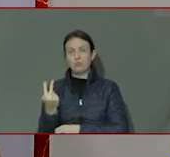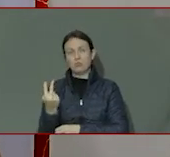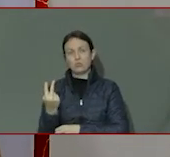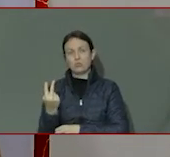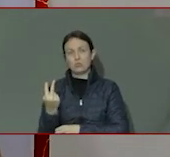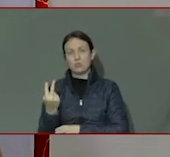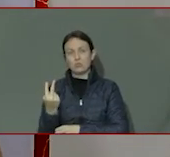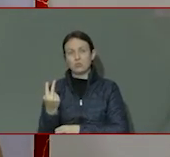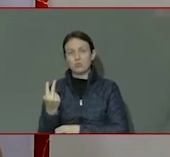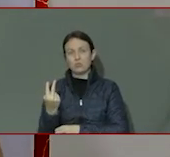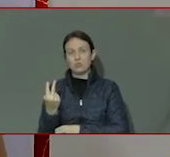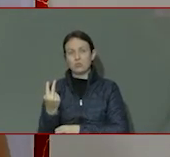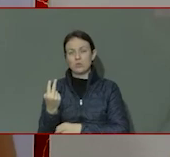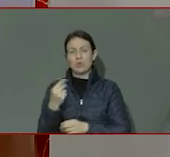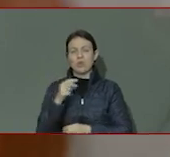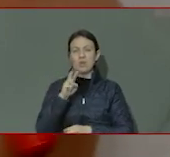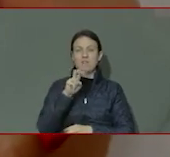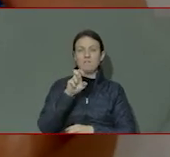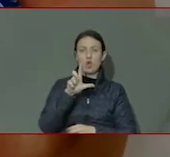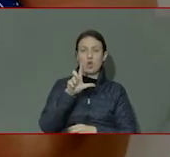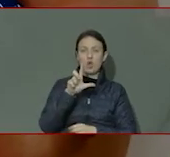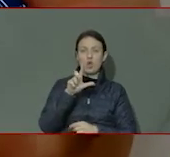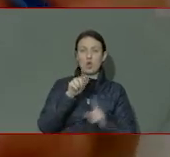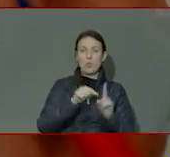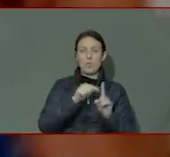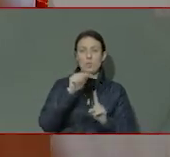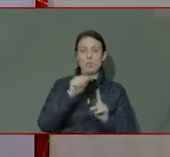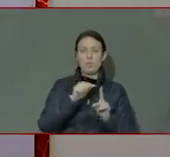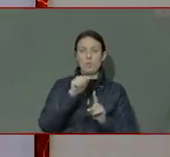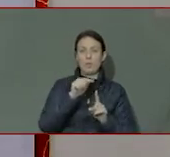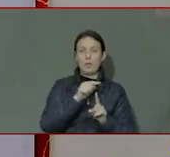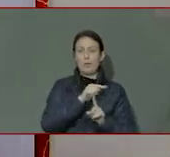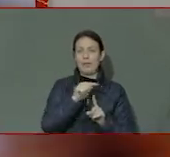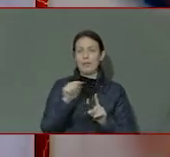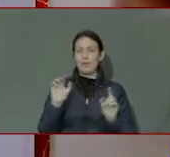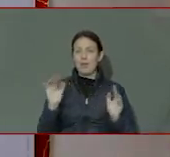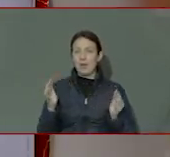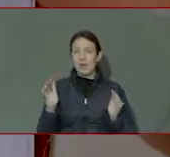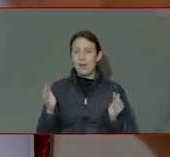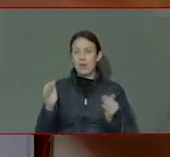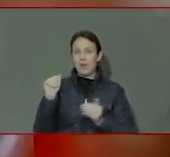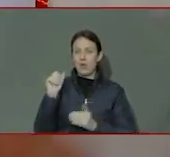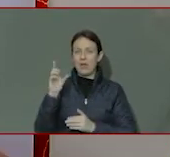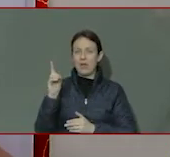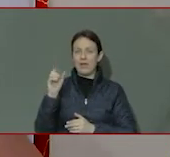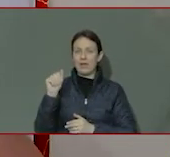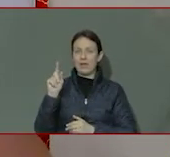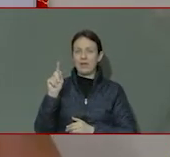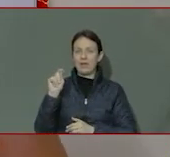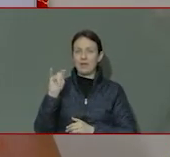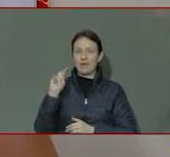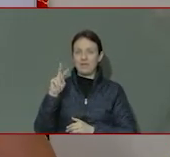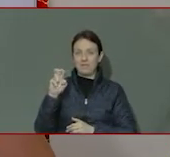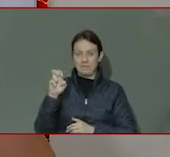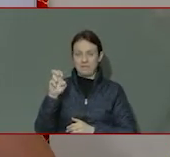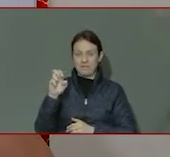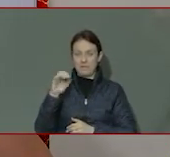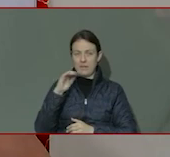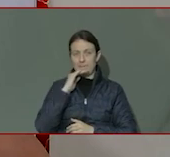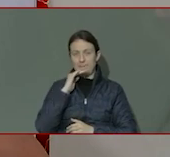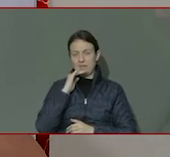that the volumes are additive. So in other words, we have